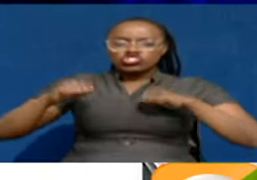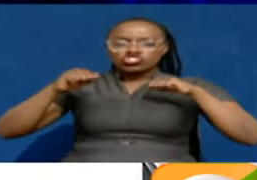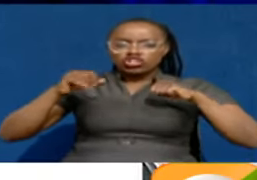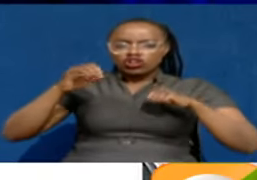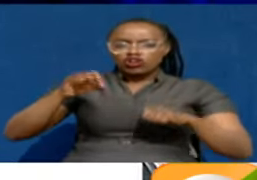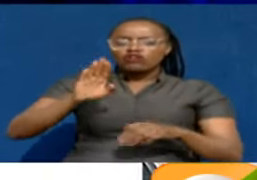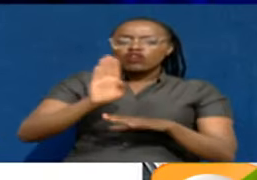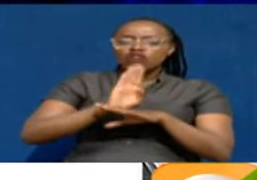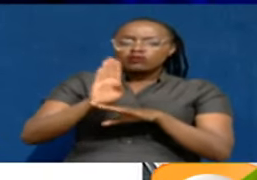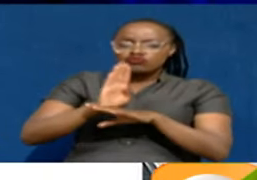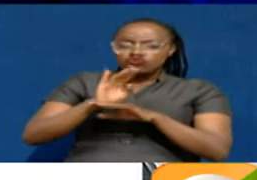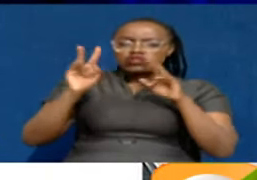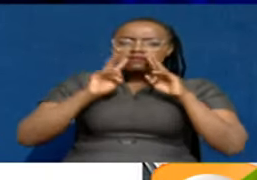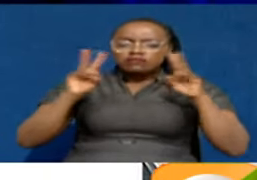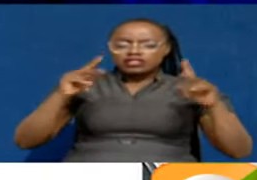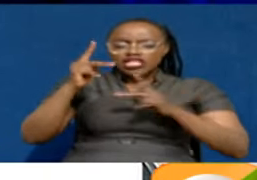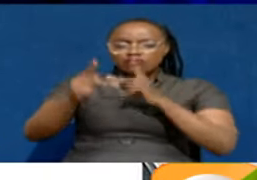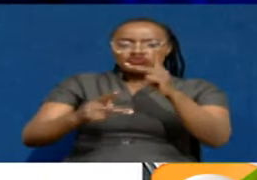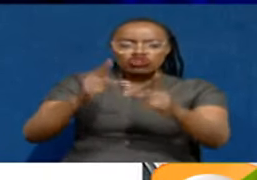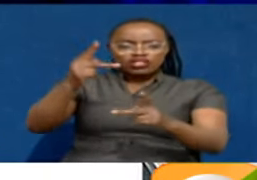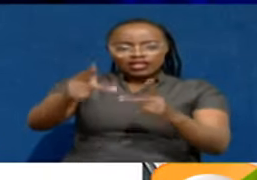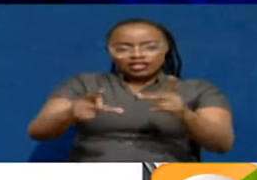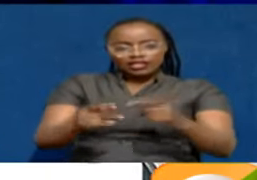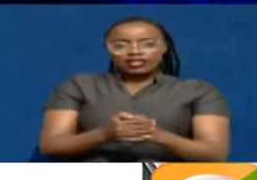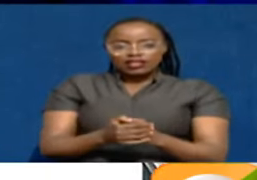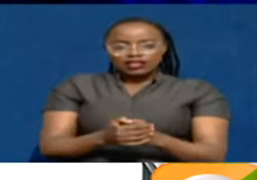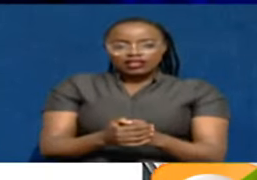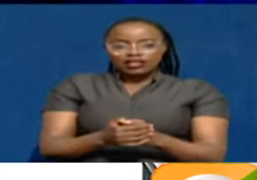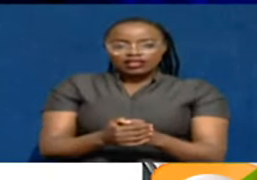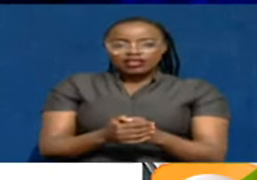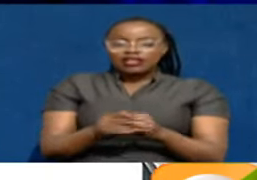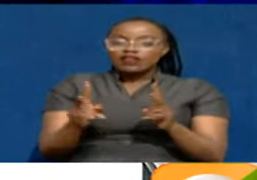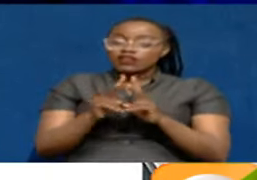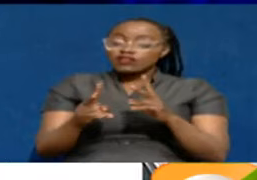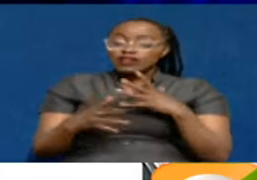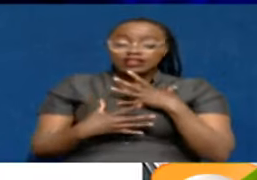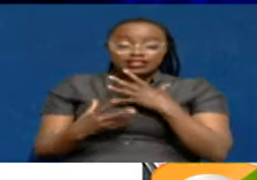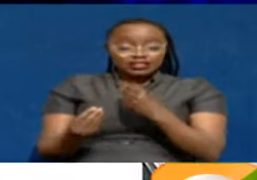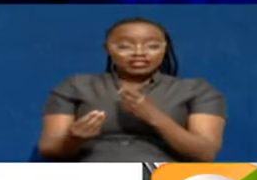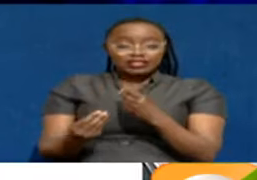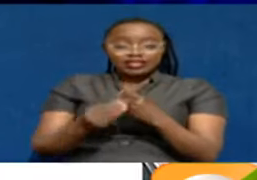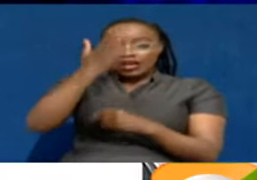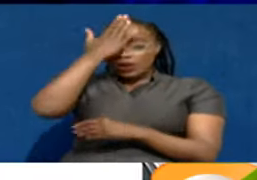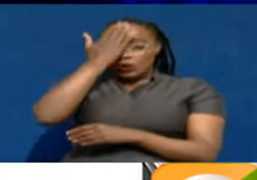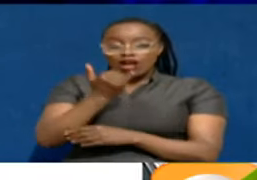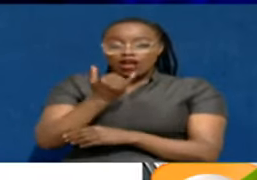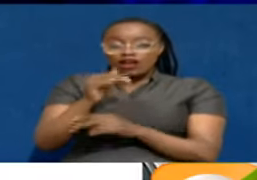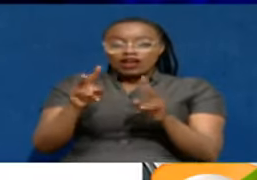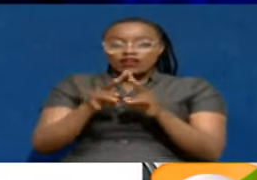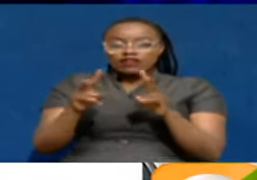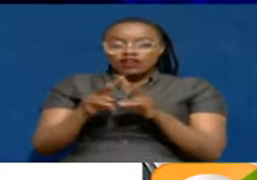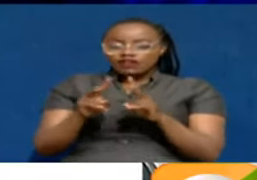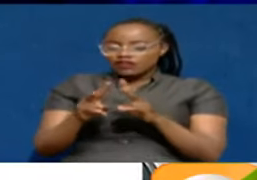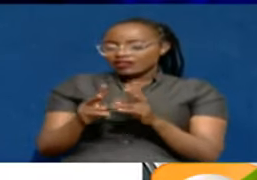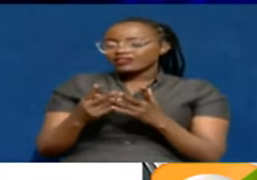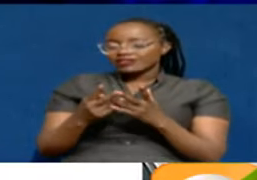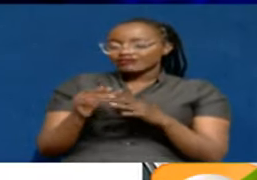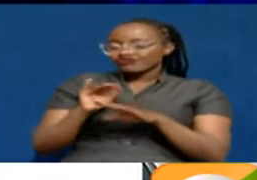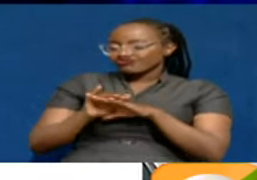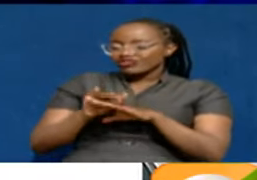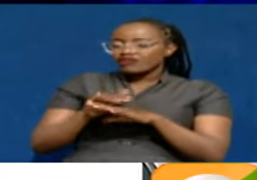the Burundi peace process. And it's interesting because he's a very charismatic